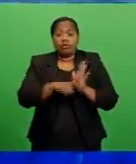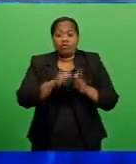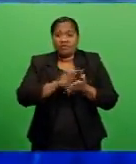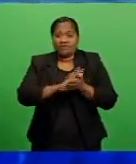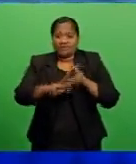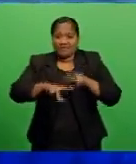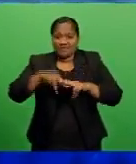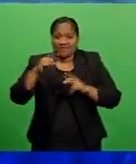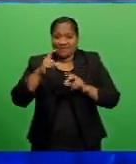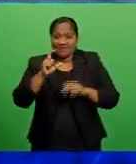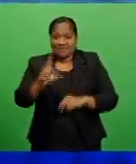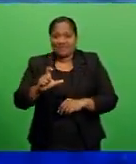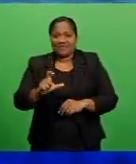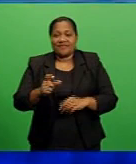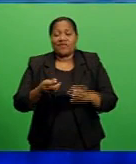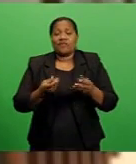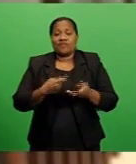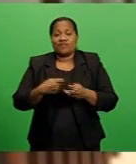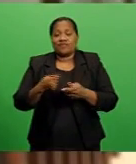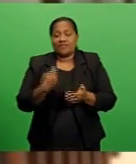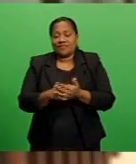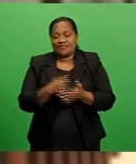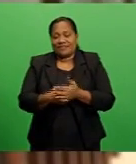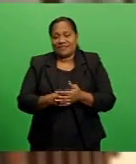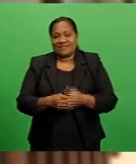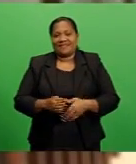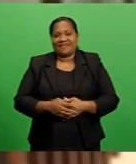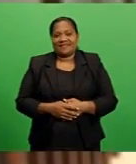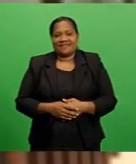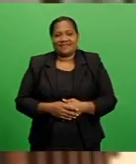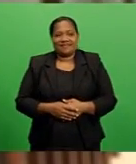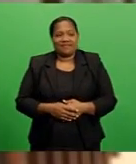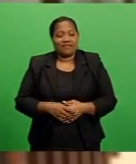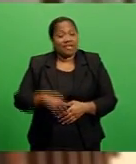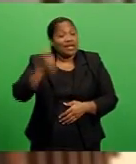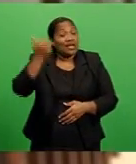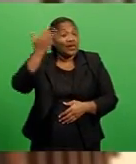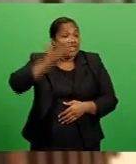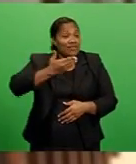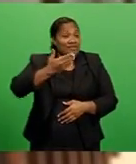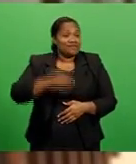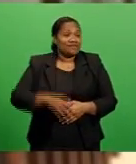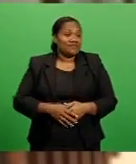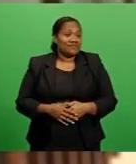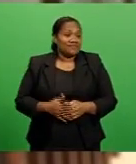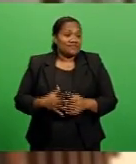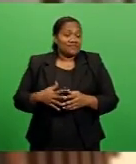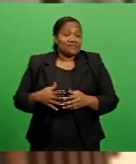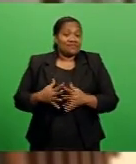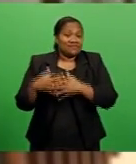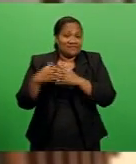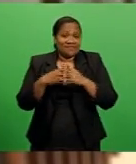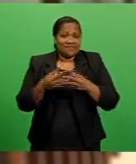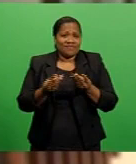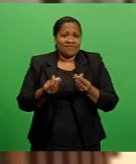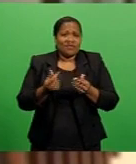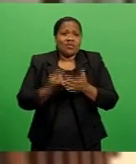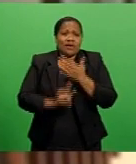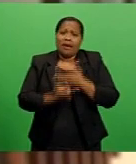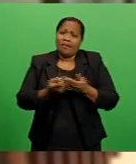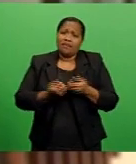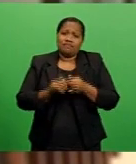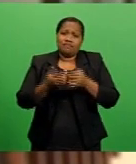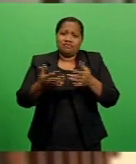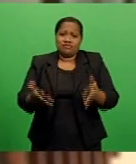with the latest from the money market. Good evening. The US dollar nursed losses as the retreat in US